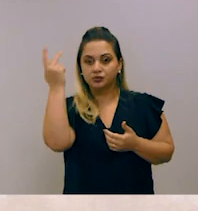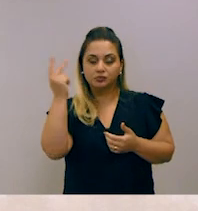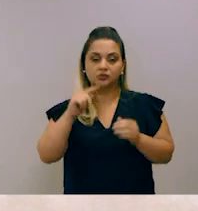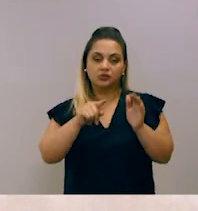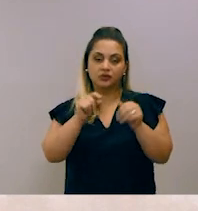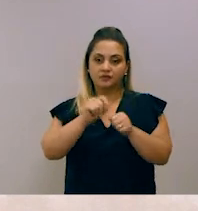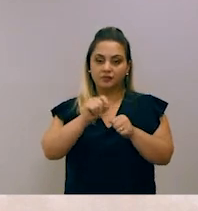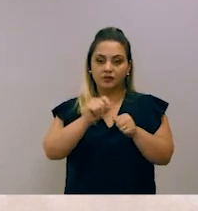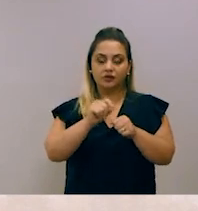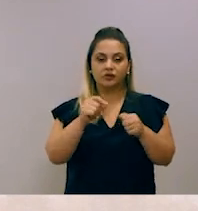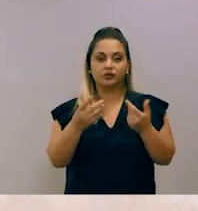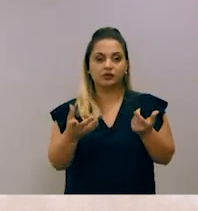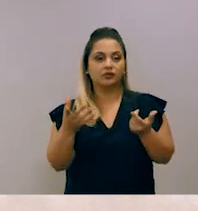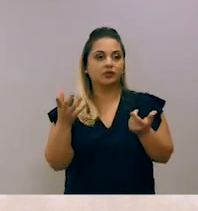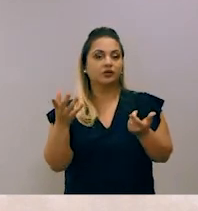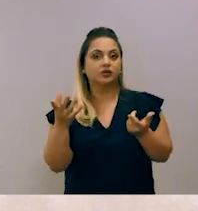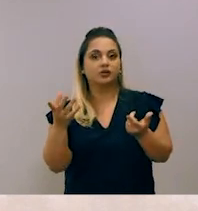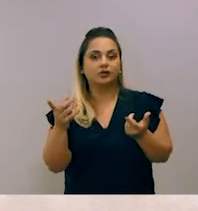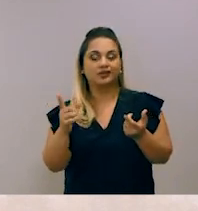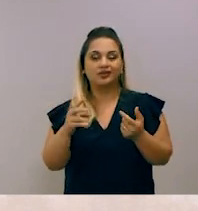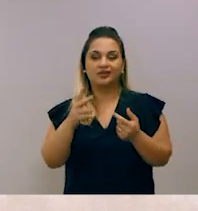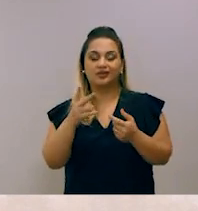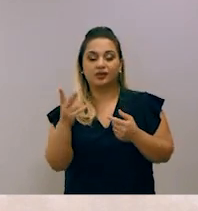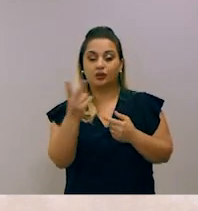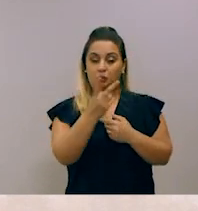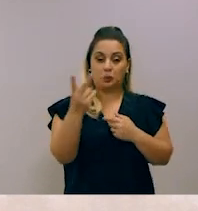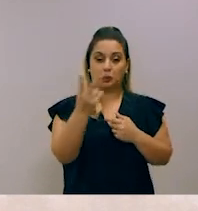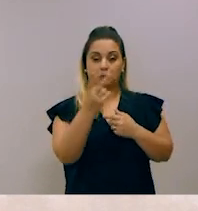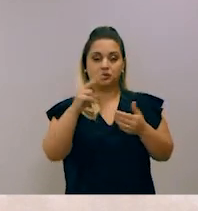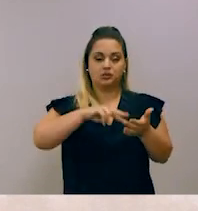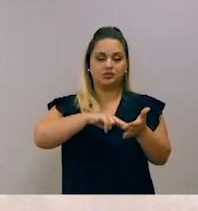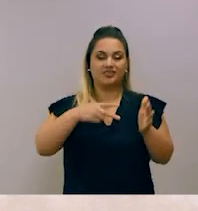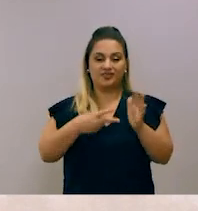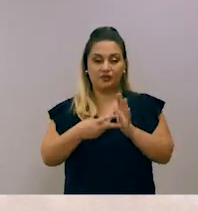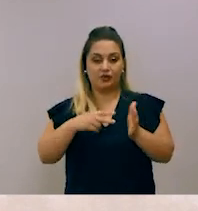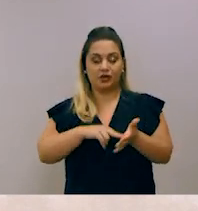repeatedly used, then the auditors use them